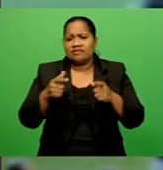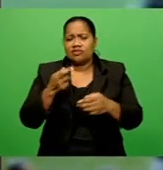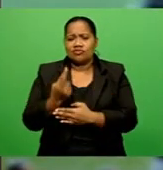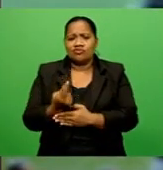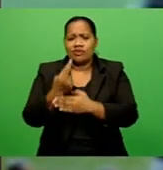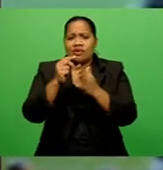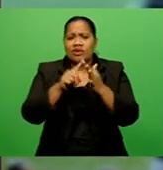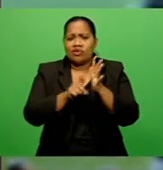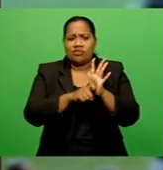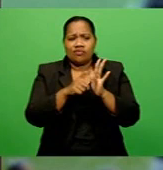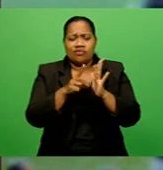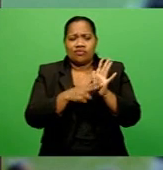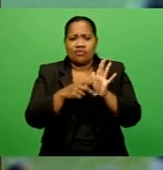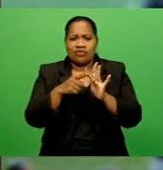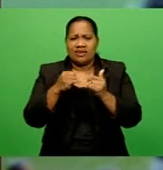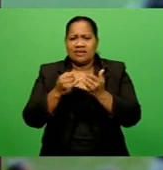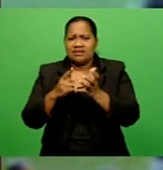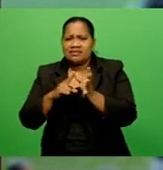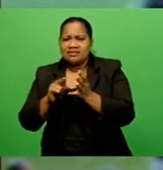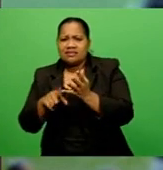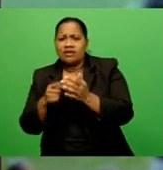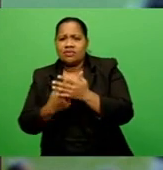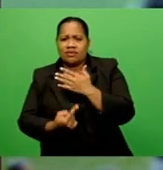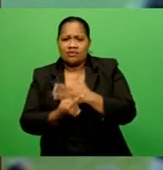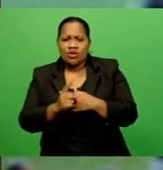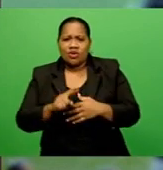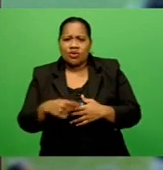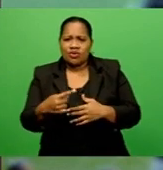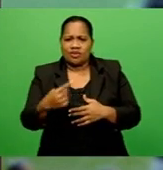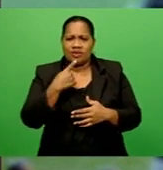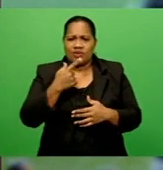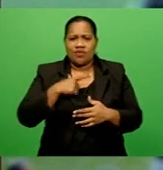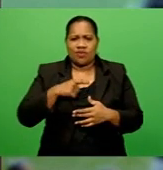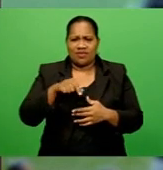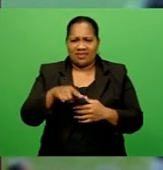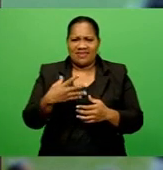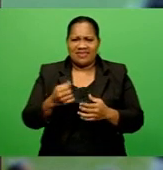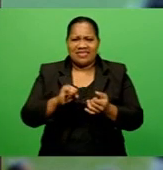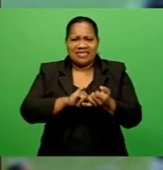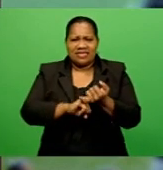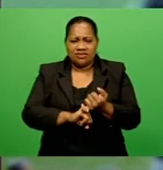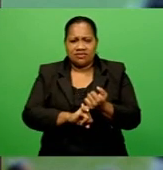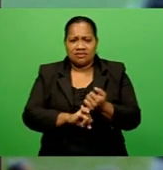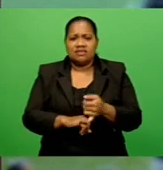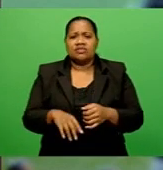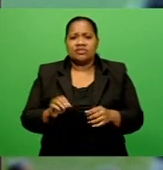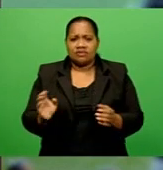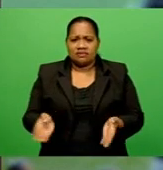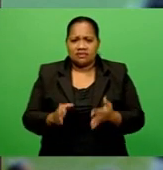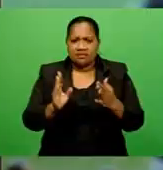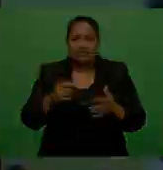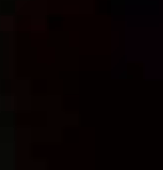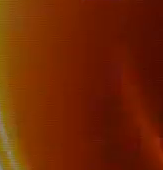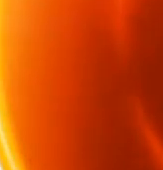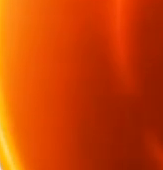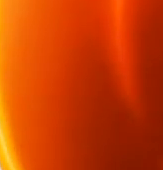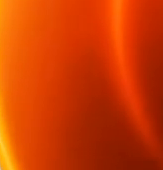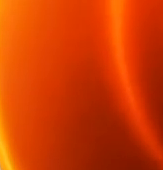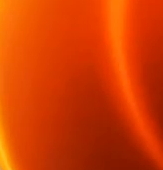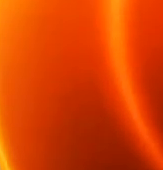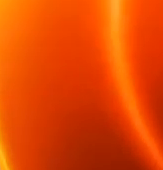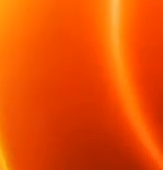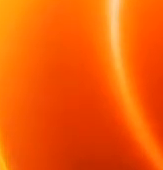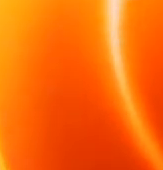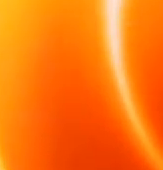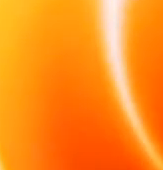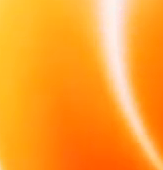continues to show why he was dubbed the Sledgehammer, scoring an impressive try for Edinburgh on Saturday in the Pro 14 competition.